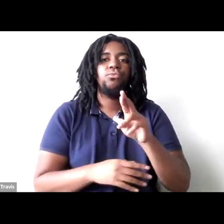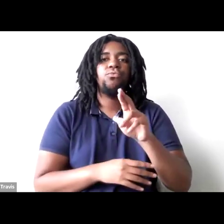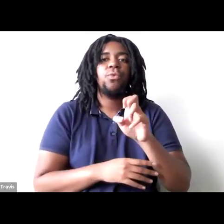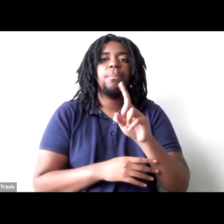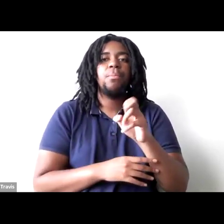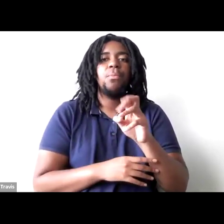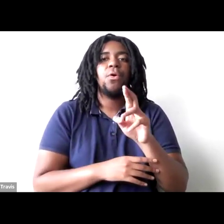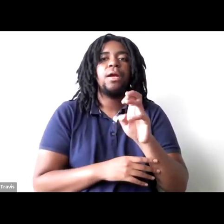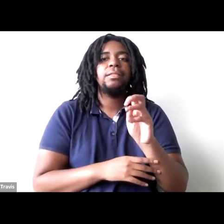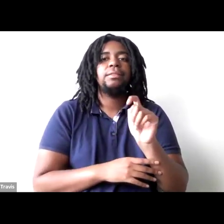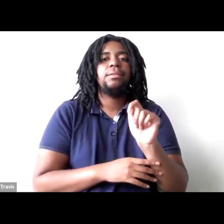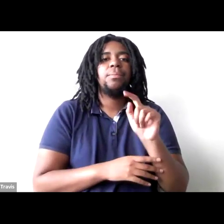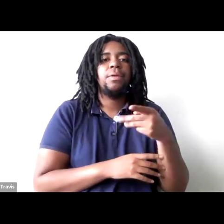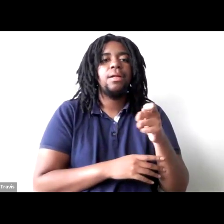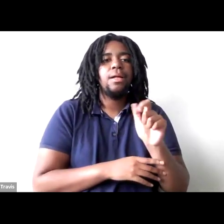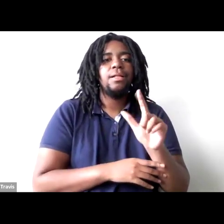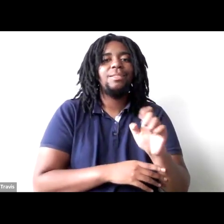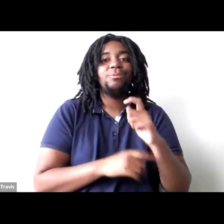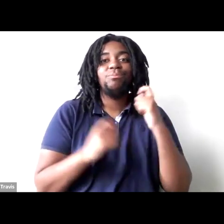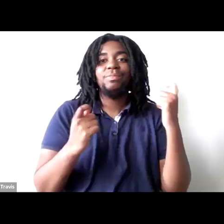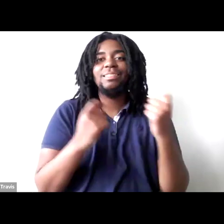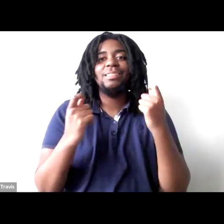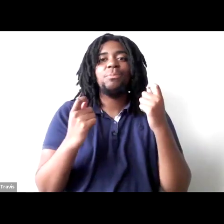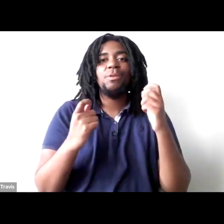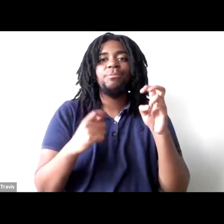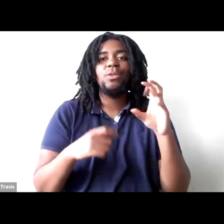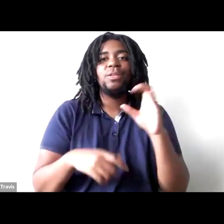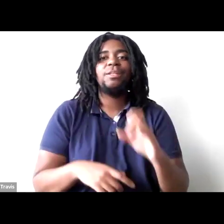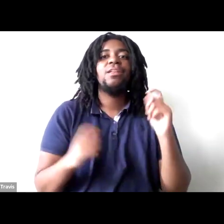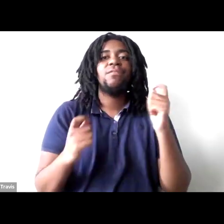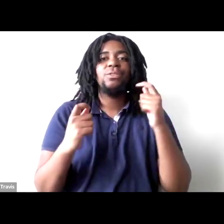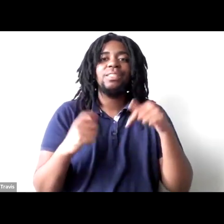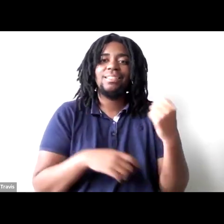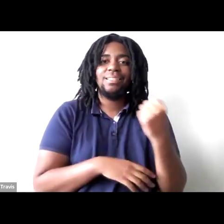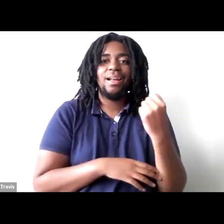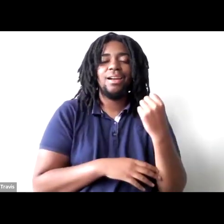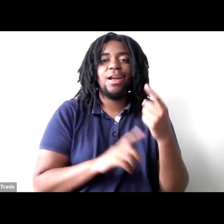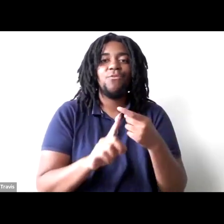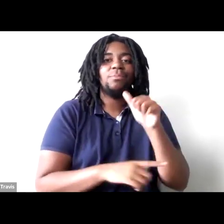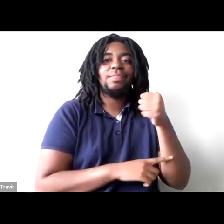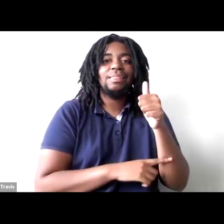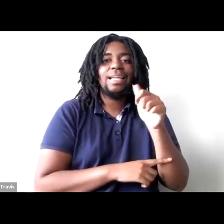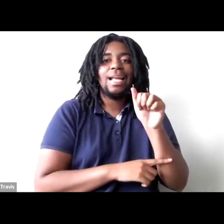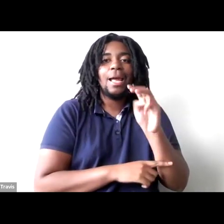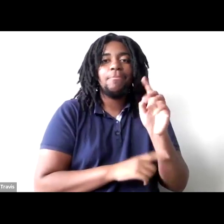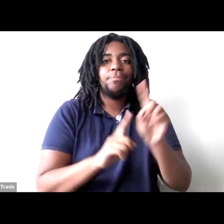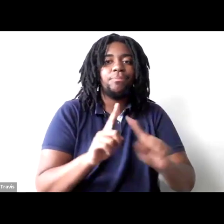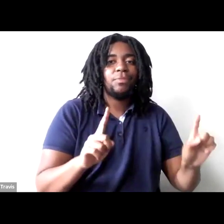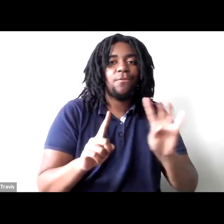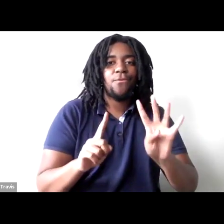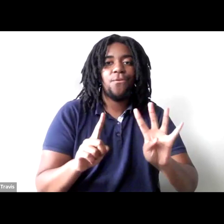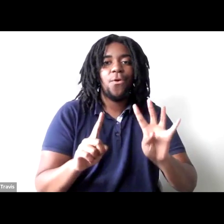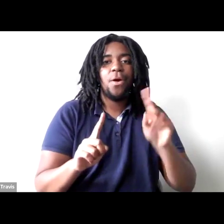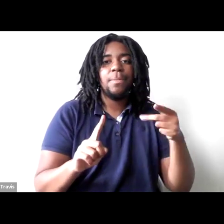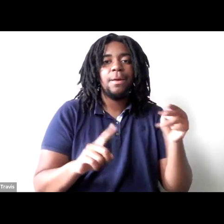with an open house and birthday bash from 10 a.m. until 4 p.m. Please join us. The Peale's mission today is